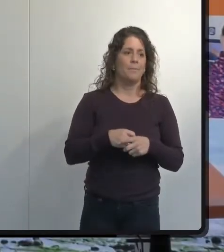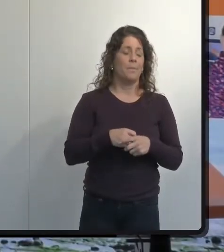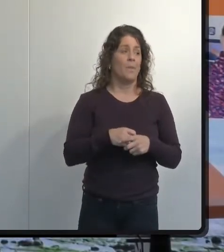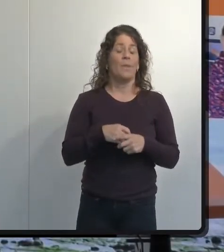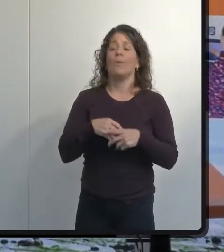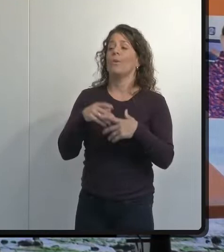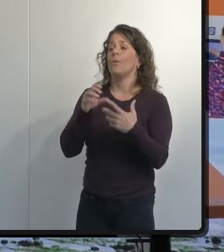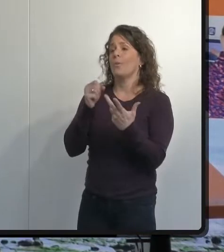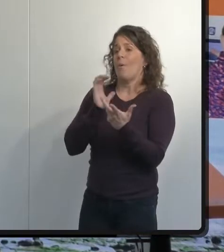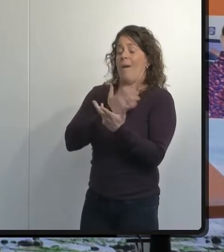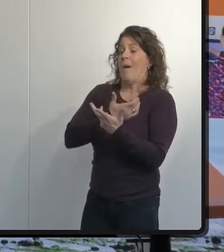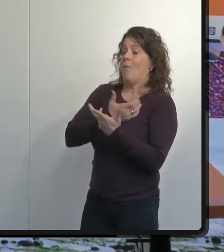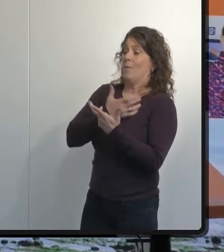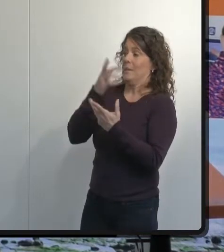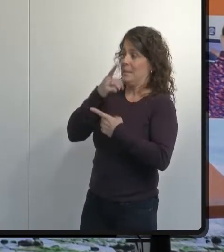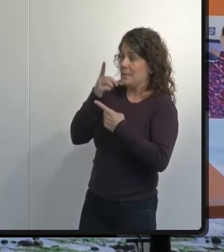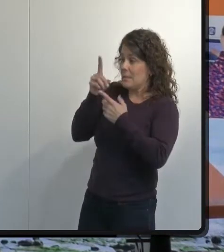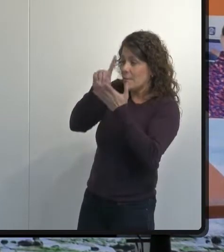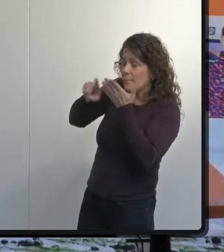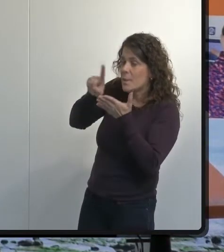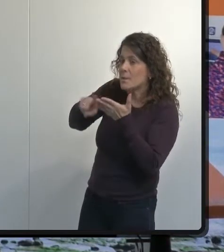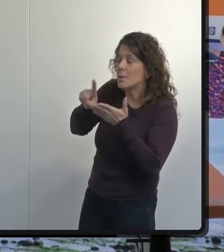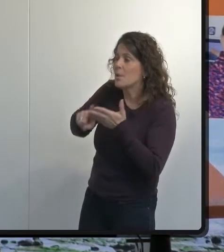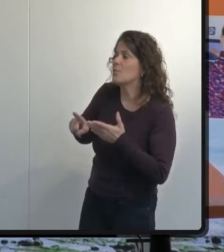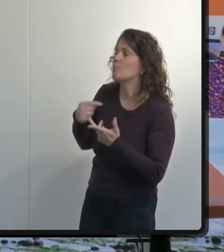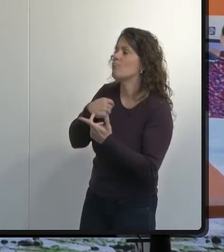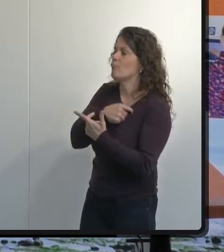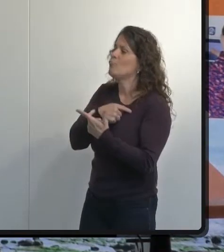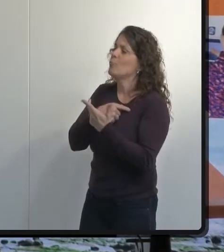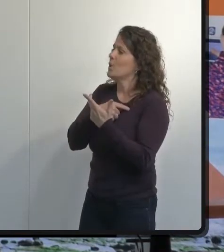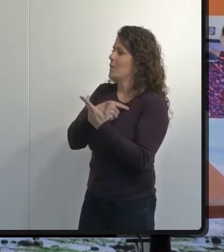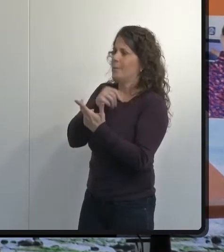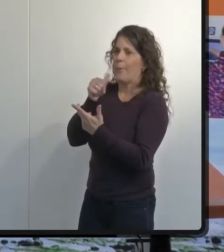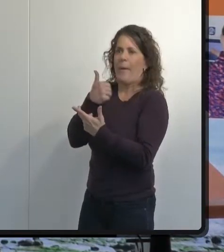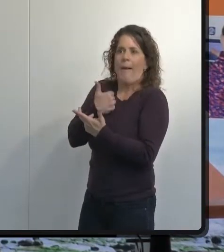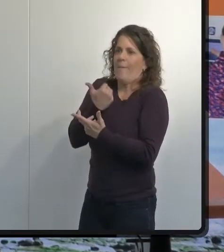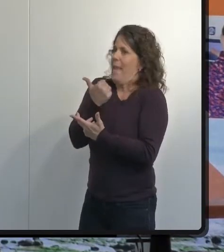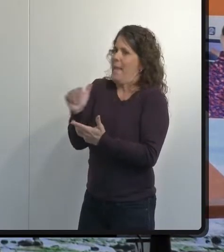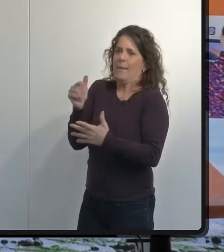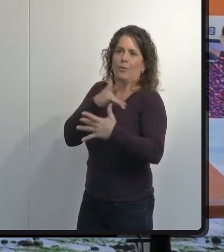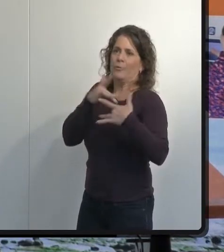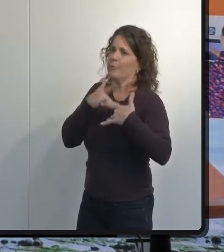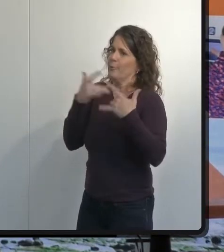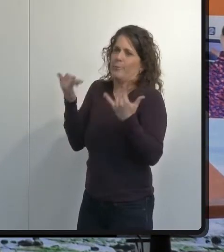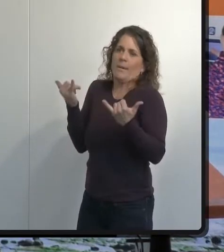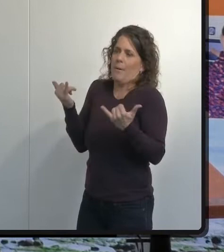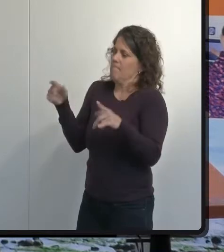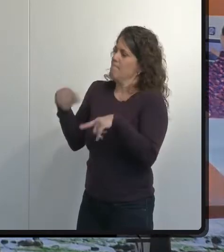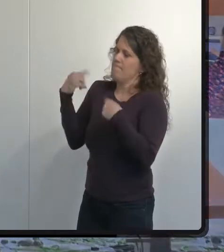disease investigation team looked into the incident, and we have no concerns at this time.